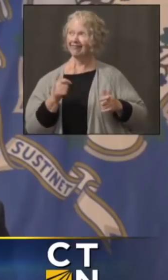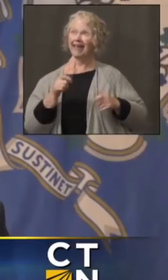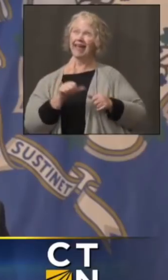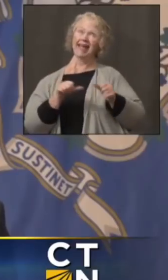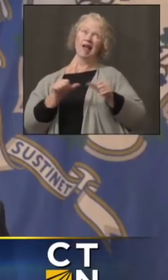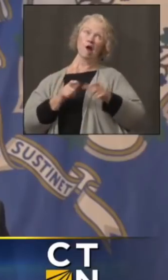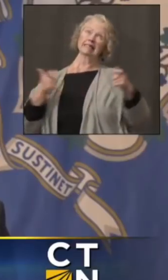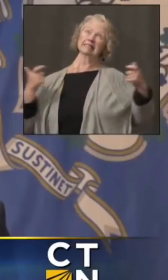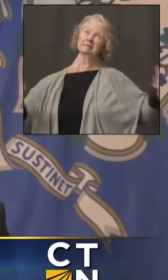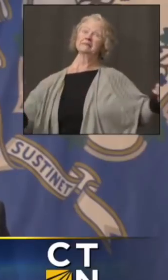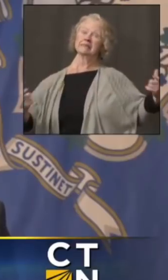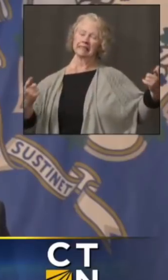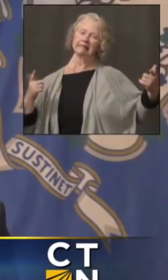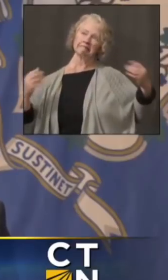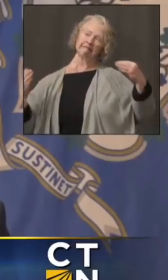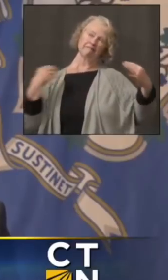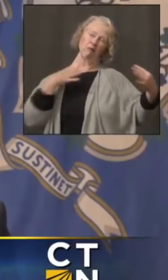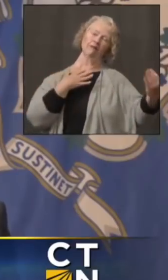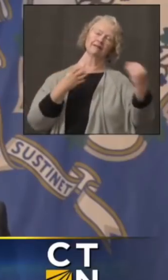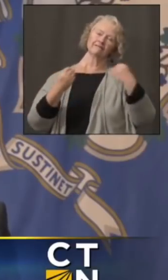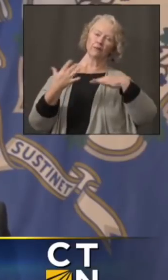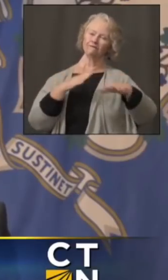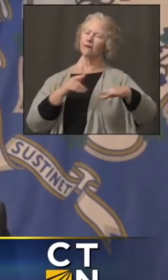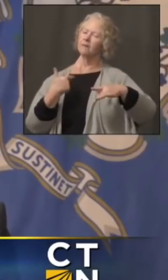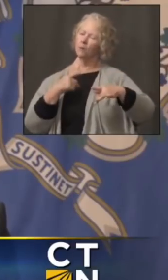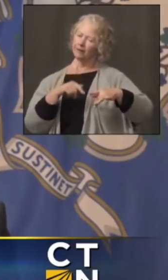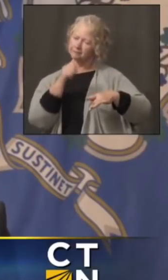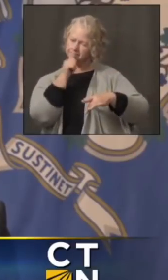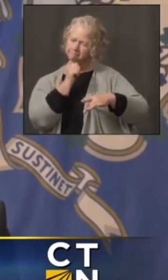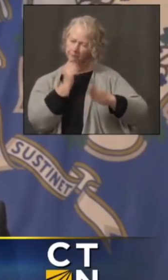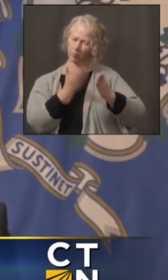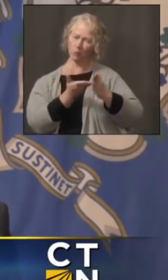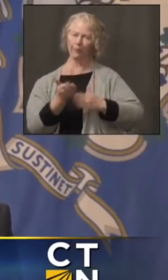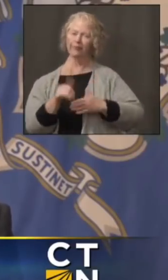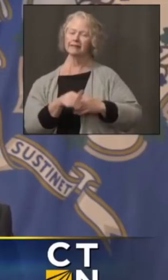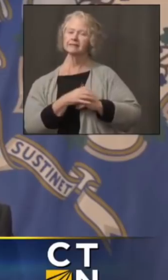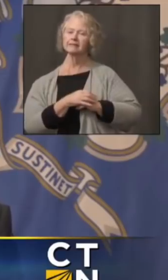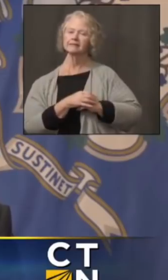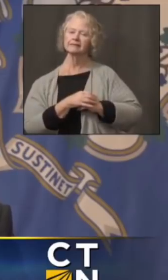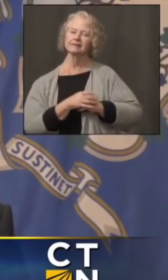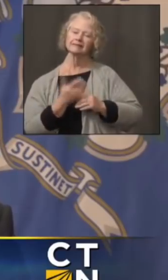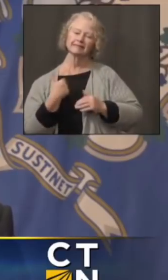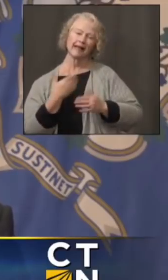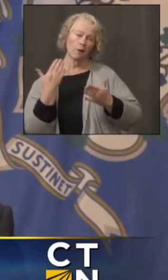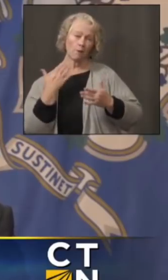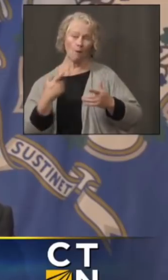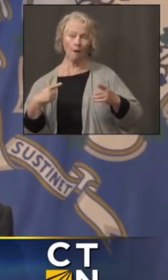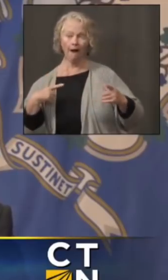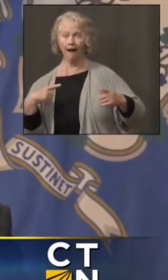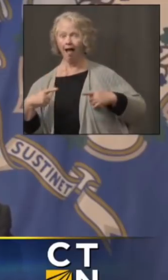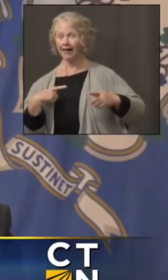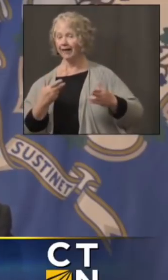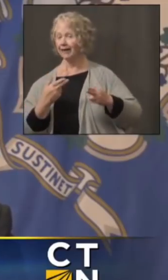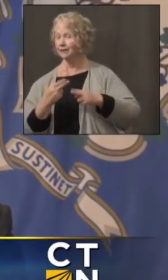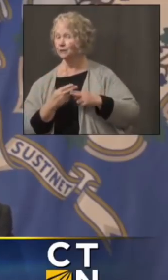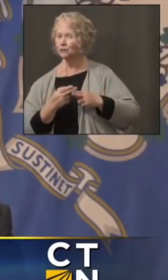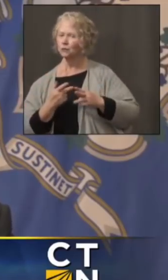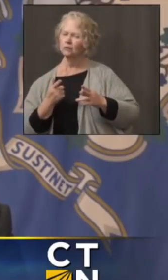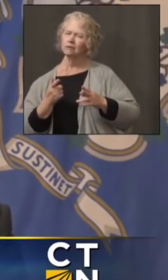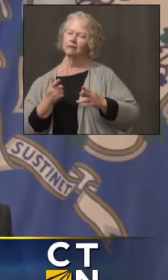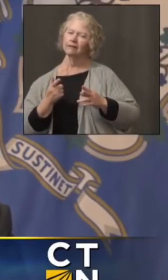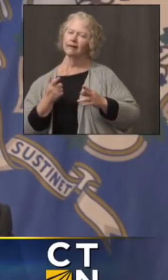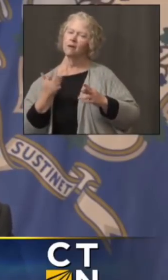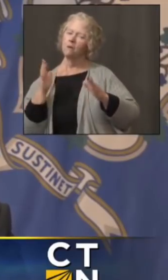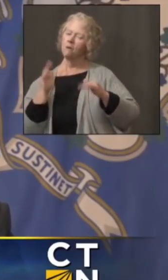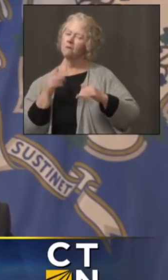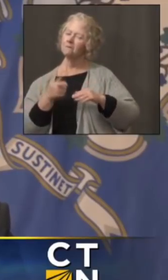but we are going to manage our way through this. And with that, I know we got some holidays coming up. We got a safe